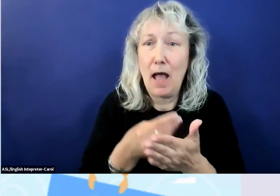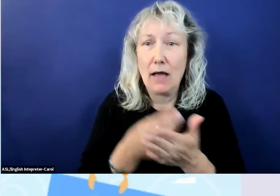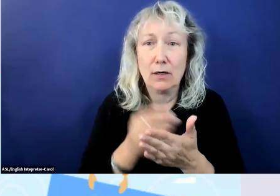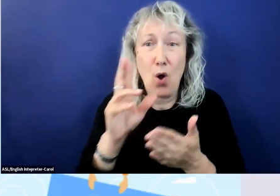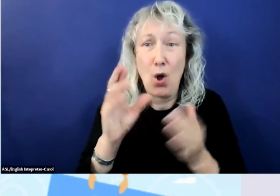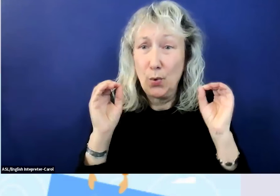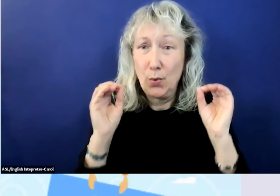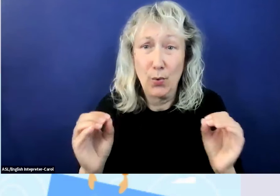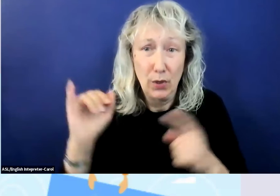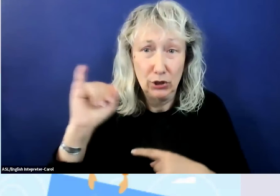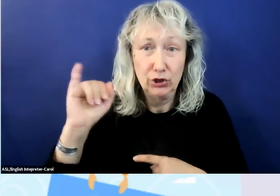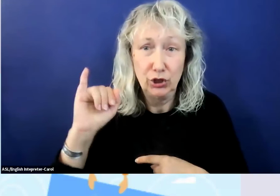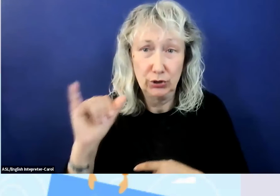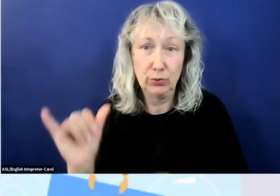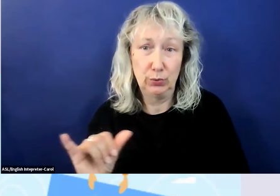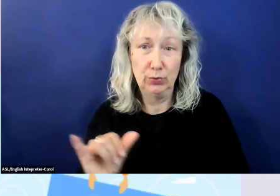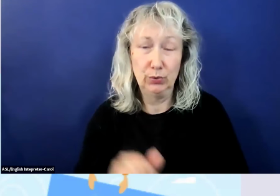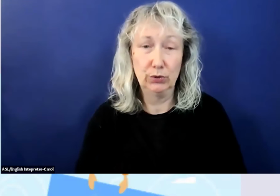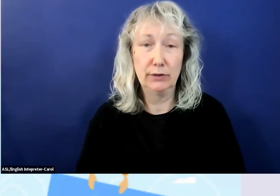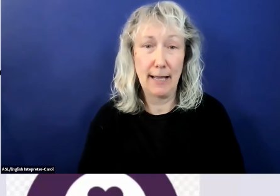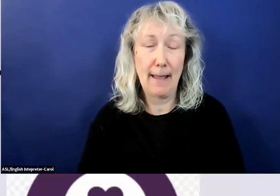impacted. Next slide, please.